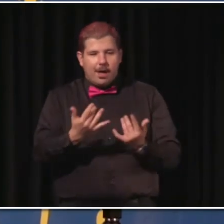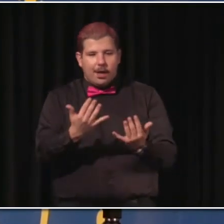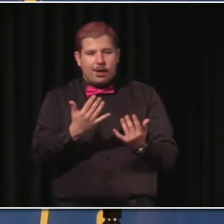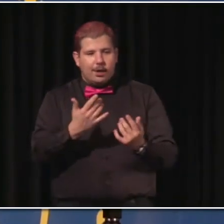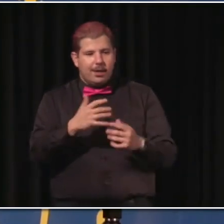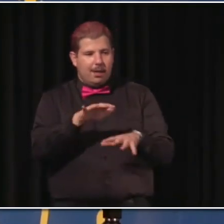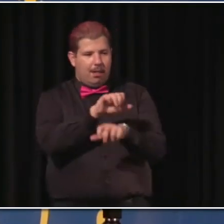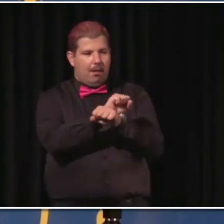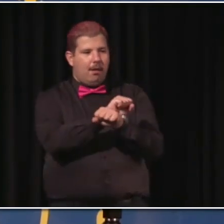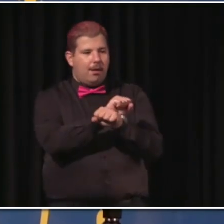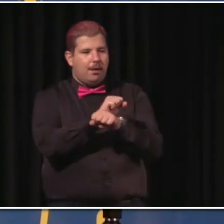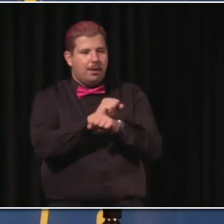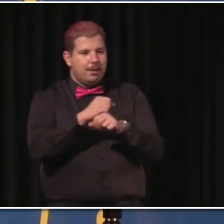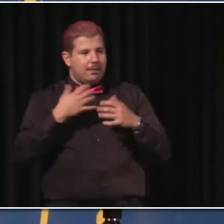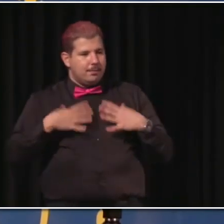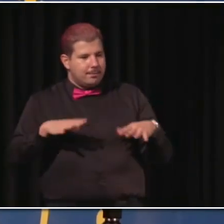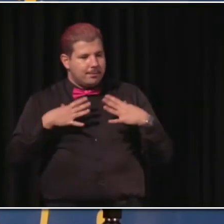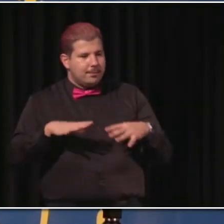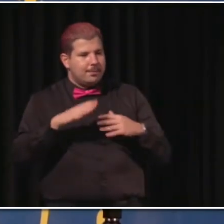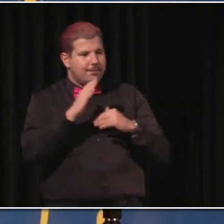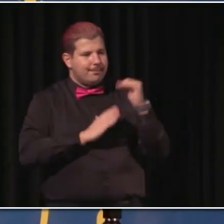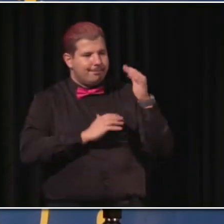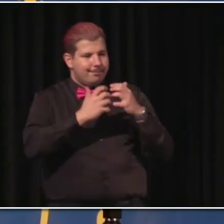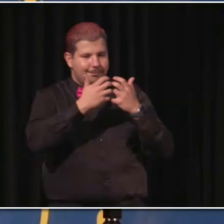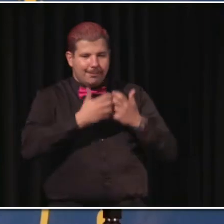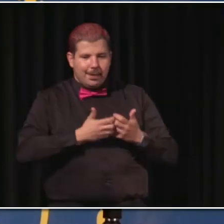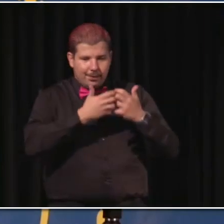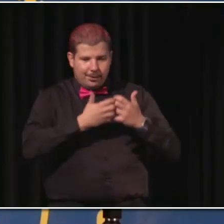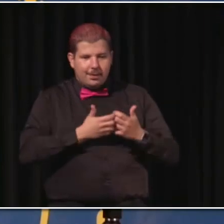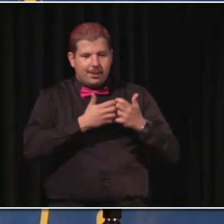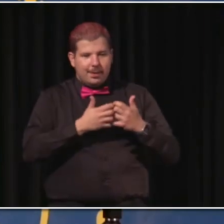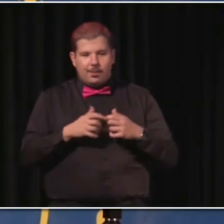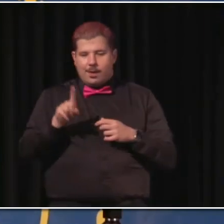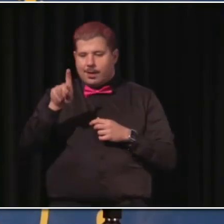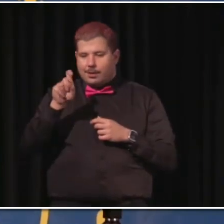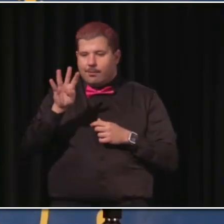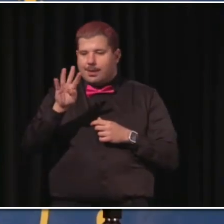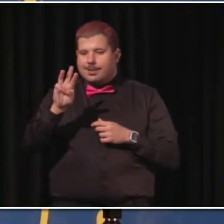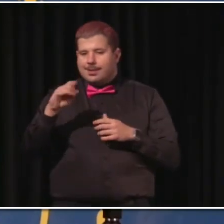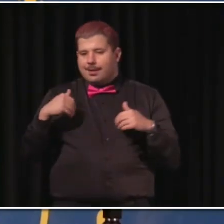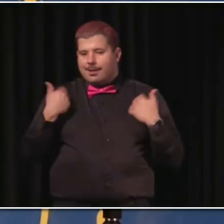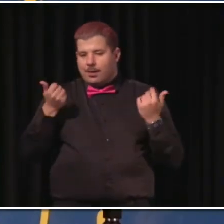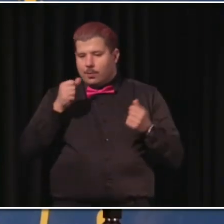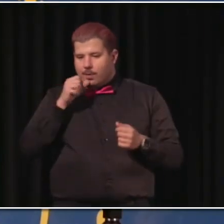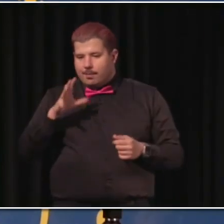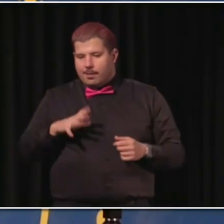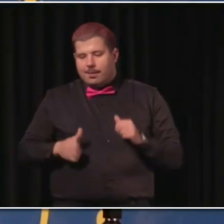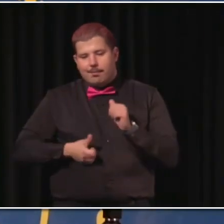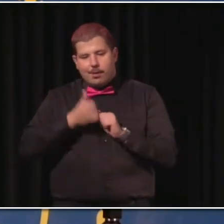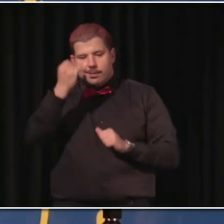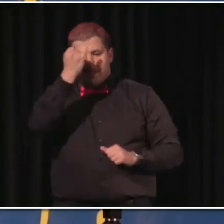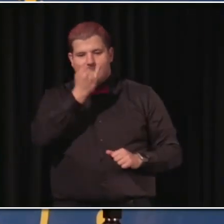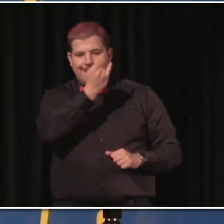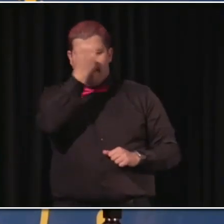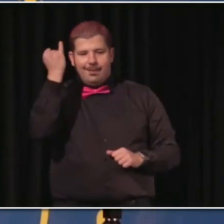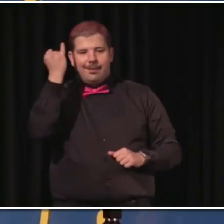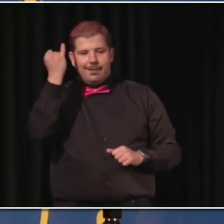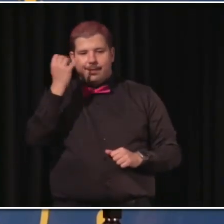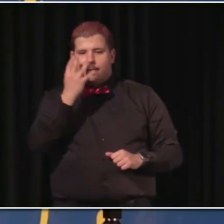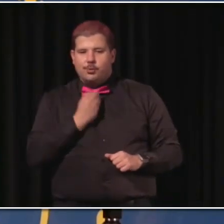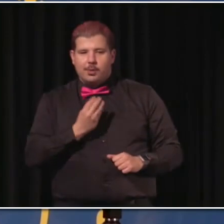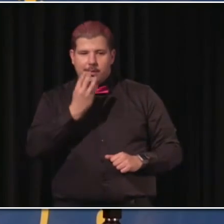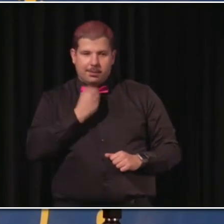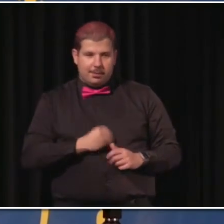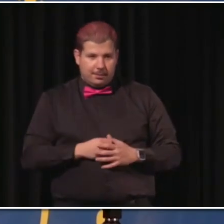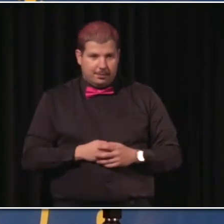factory where 146 young women, mostly Italian and